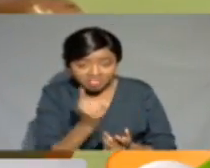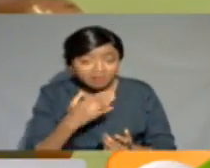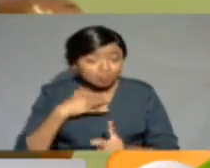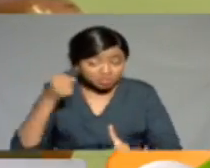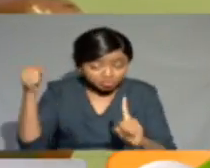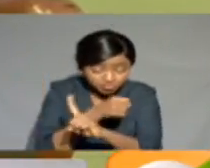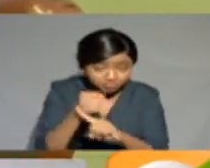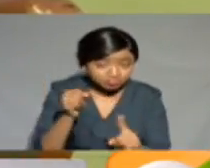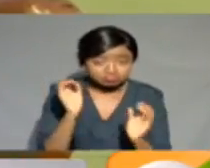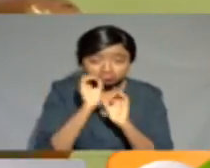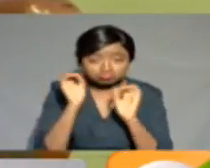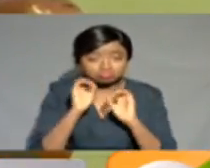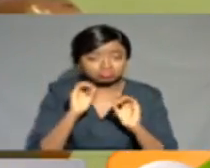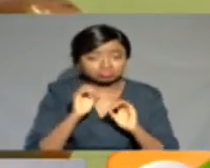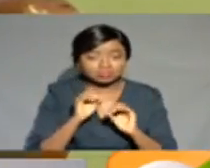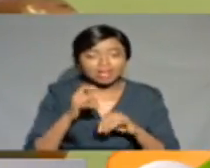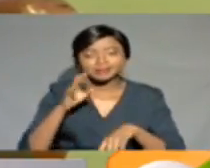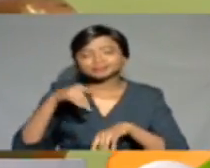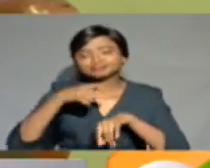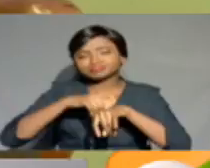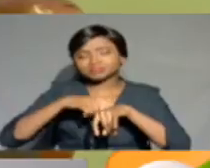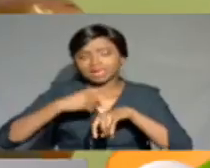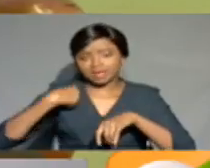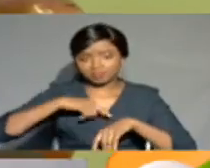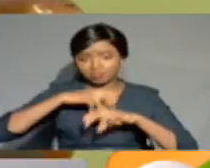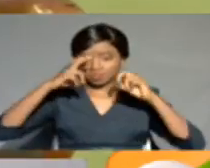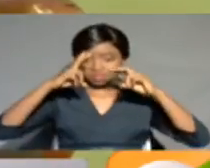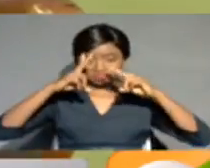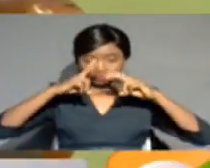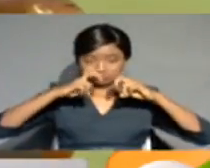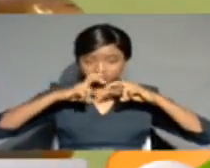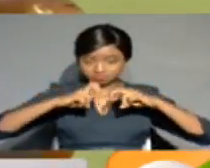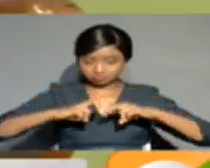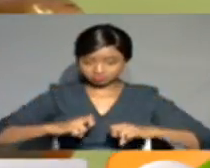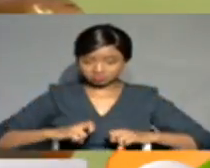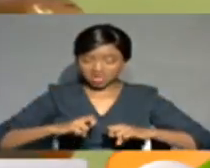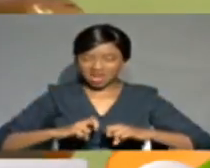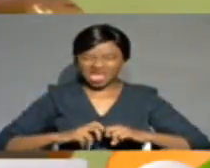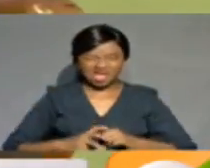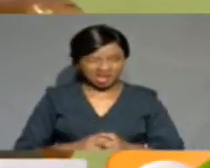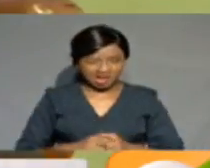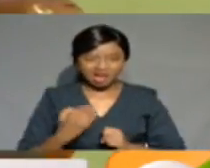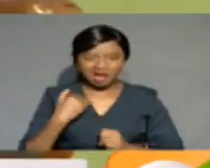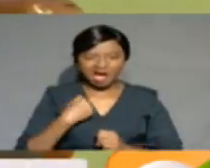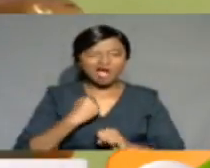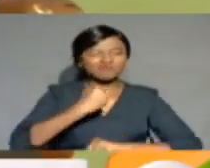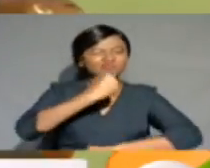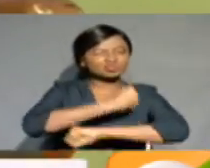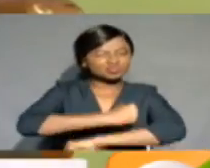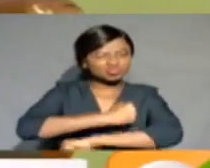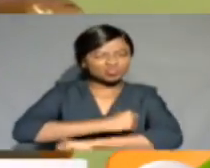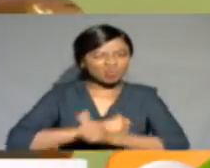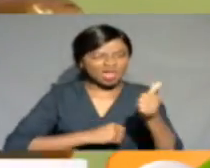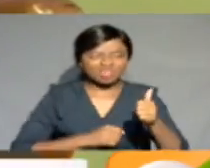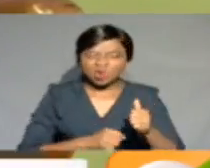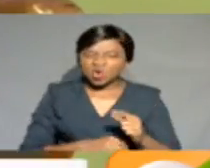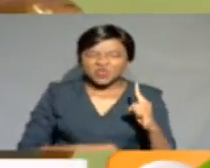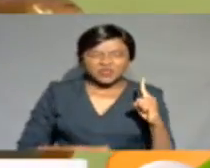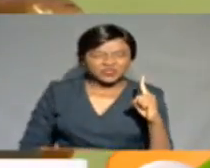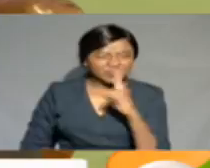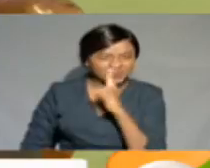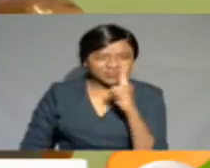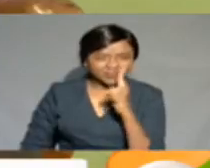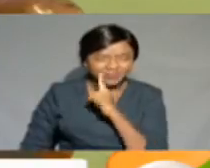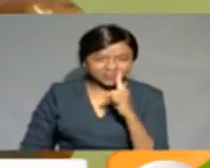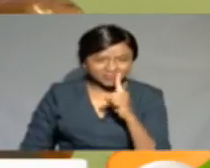When we did that research, there were some schools that were extremely notorious. Probably they continue to be